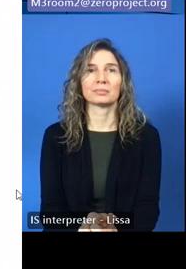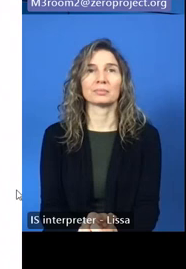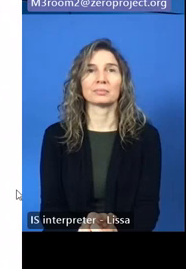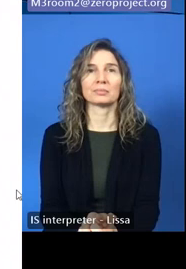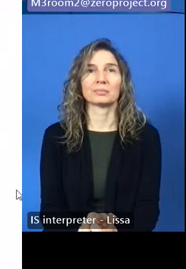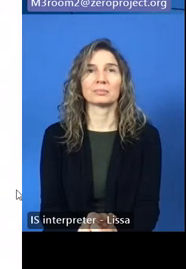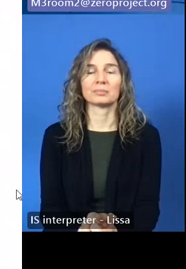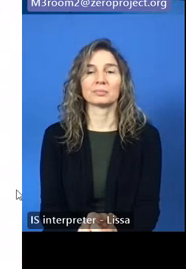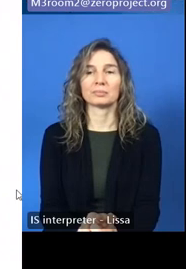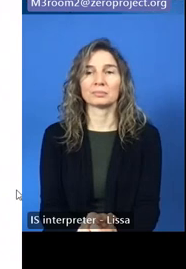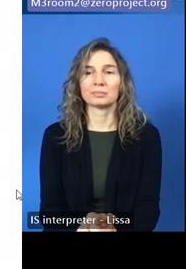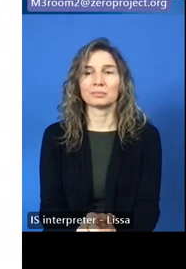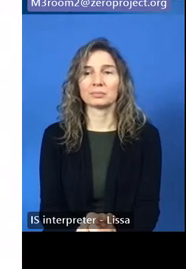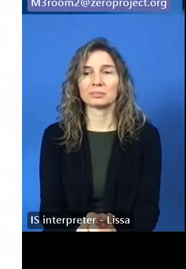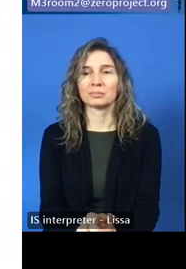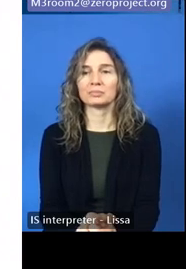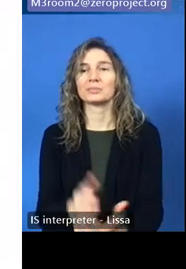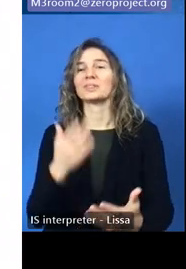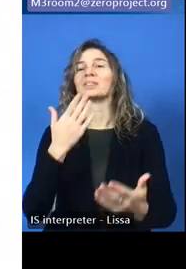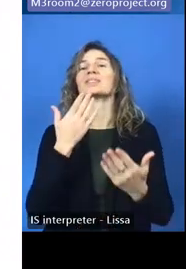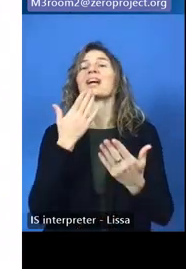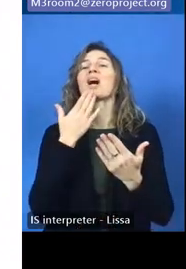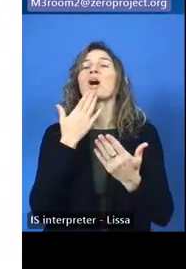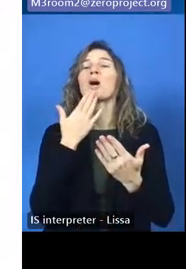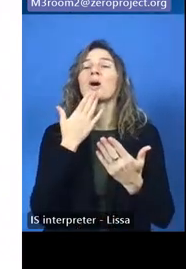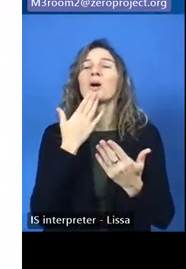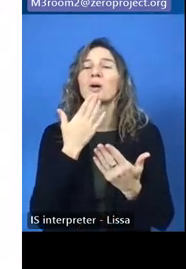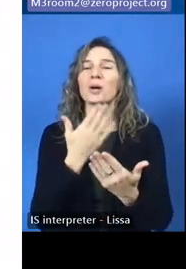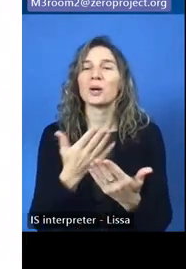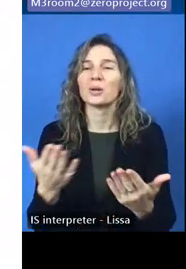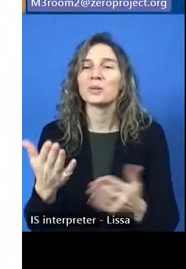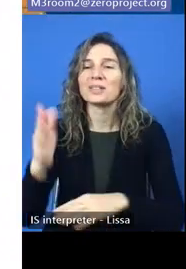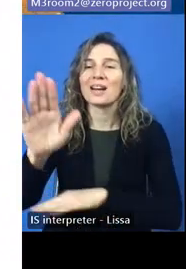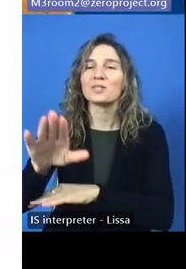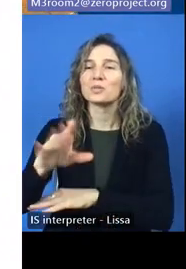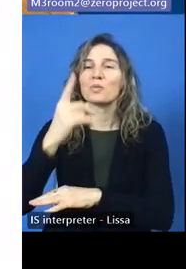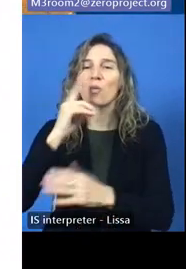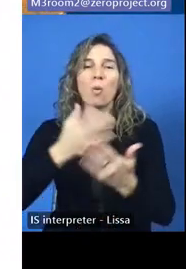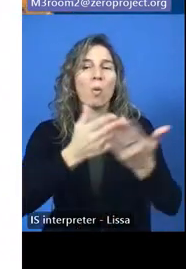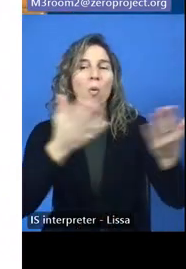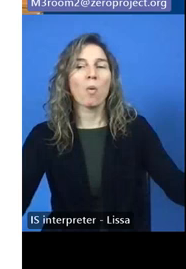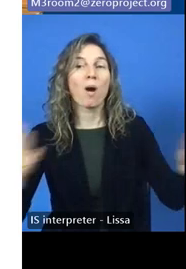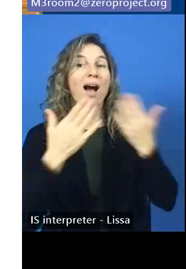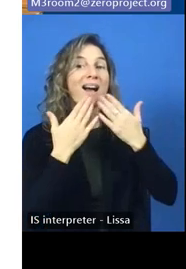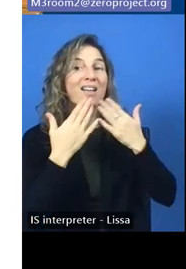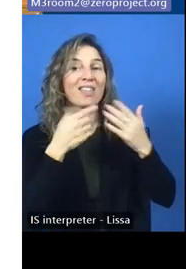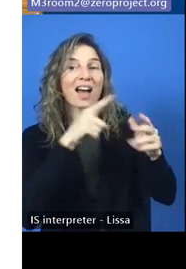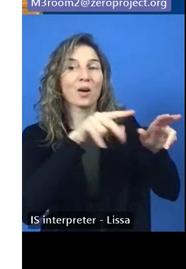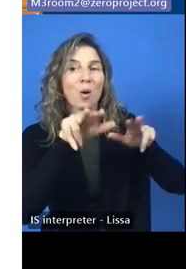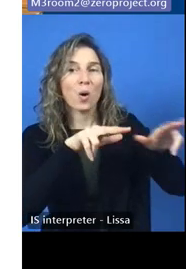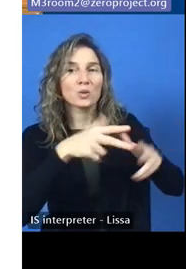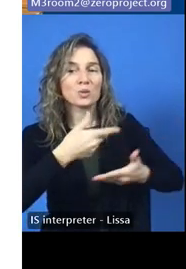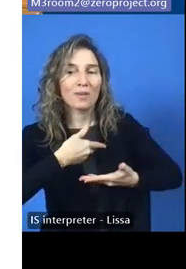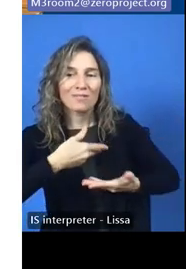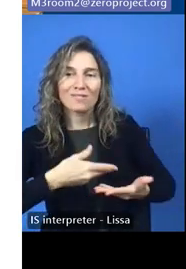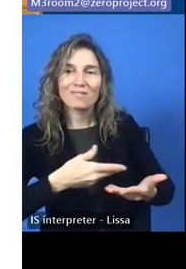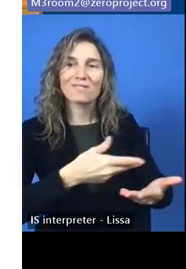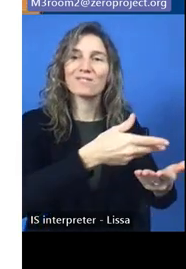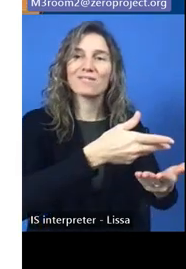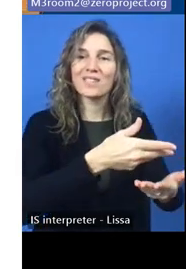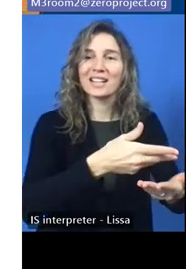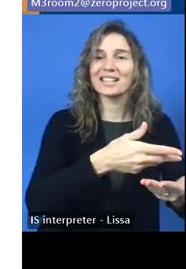Yes, good afternoon, everyone. Thank you a lot for the organizer from Zero Project for inviting us to have this opportunity